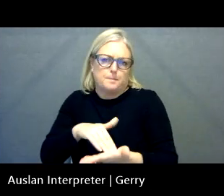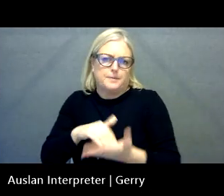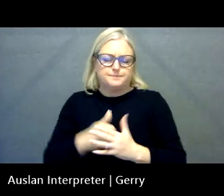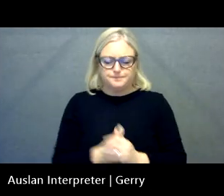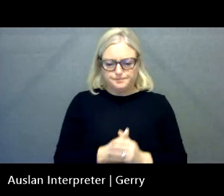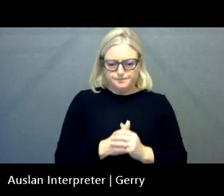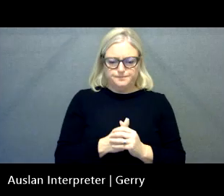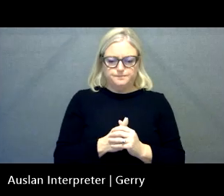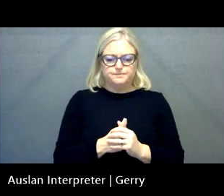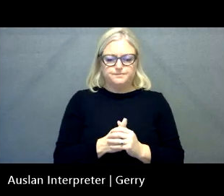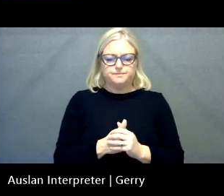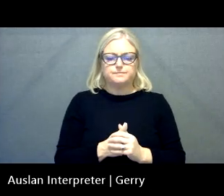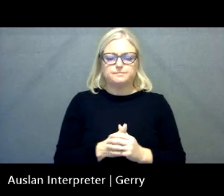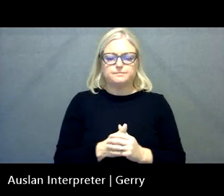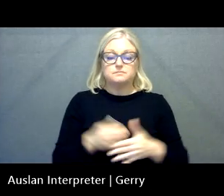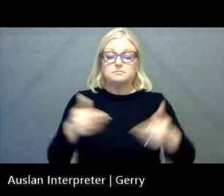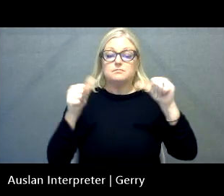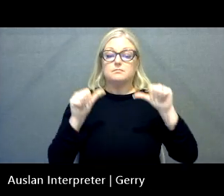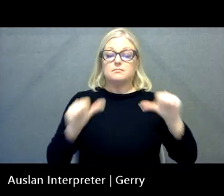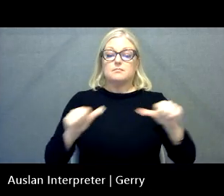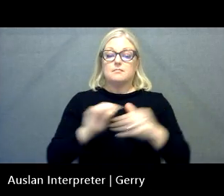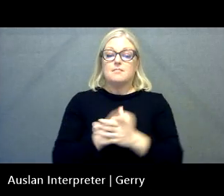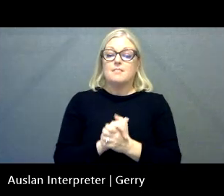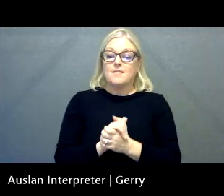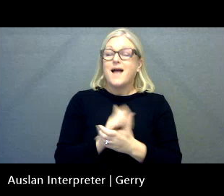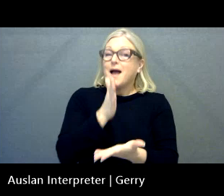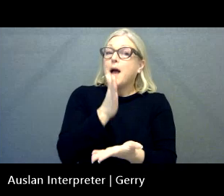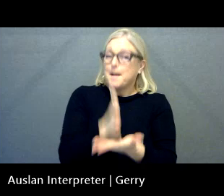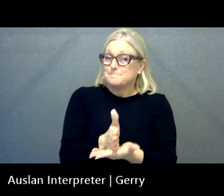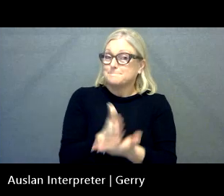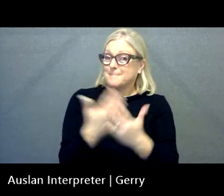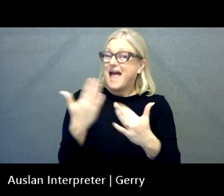clear need for accommodation for completion, and we felt that that was